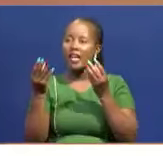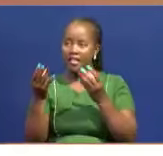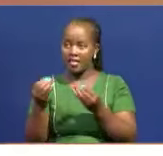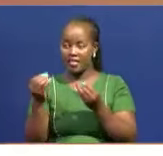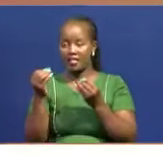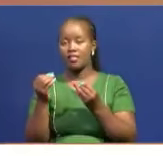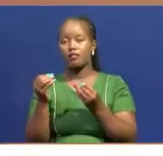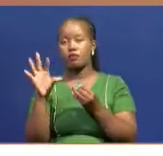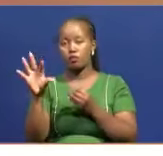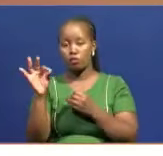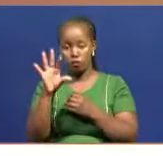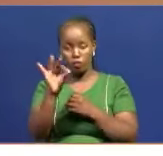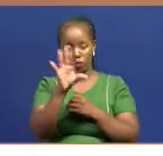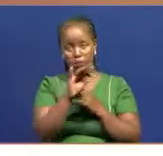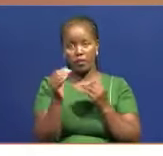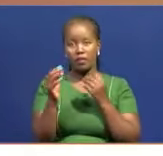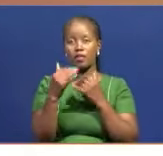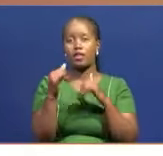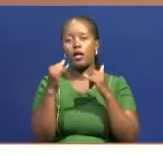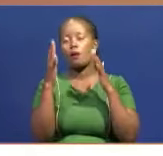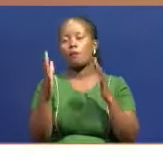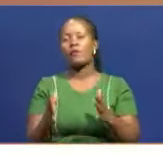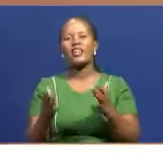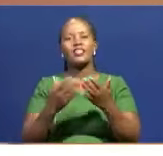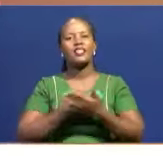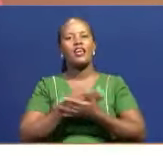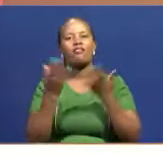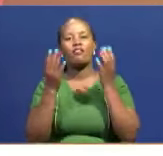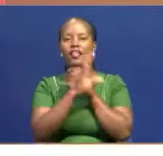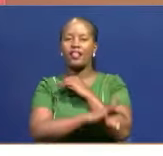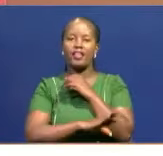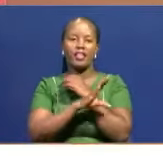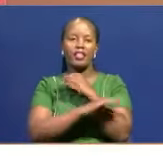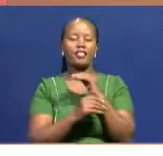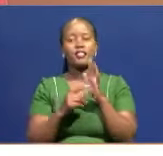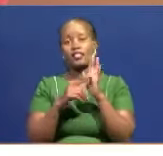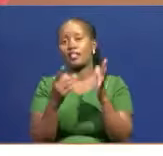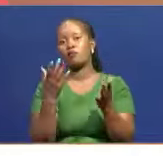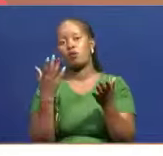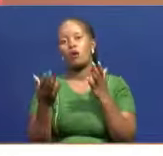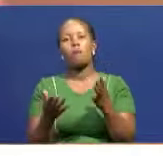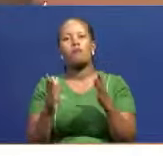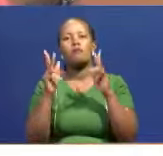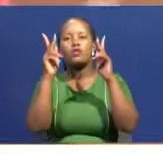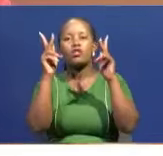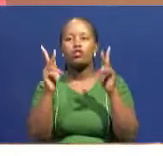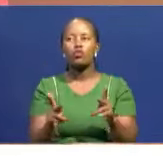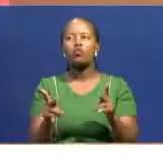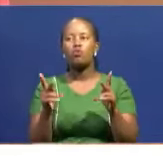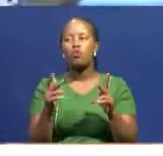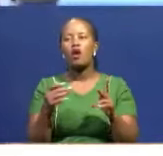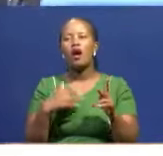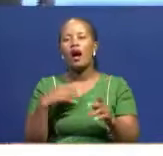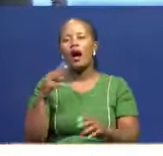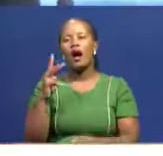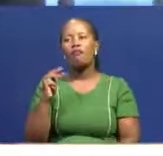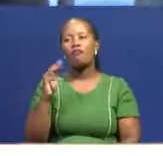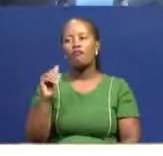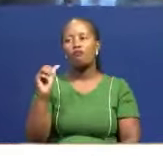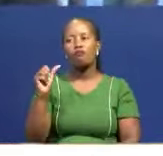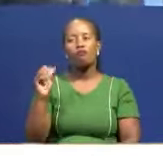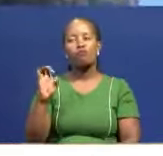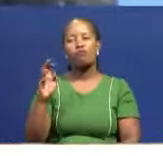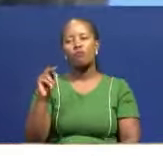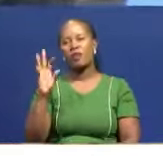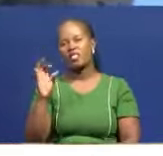through each pathway. So for example, Kisumu. Kisumu would want Kisumu Boys or Kisumu High. There's Yala, there's Maseno. Then that would